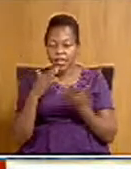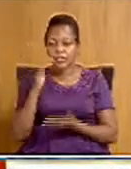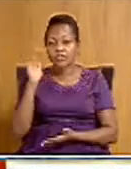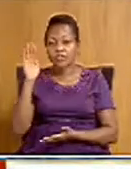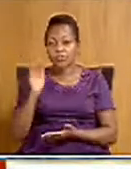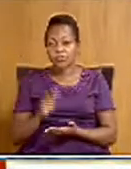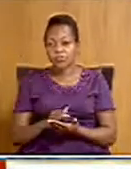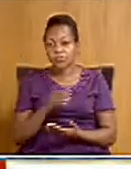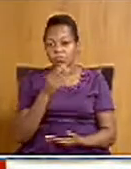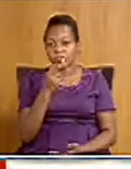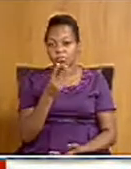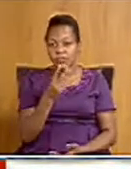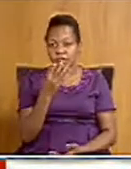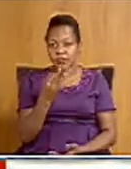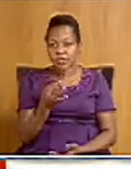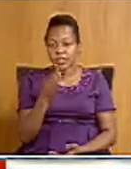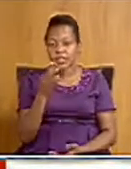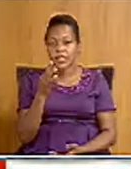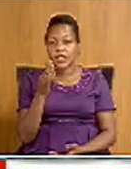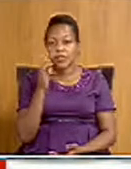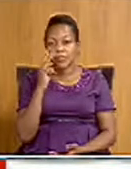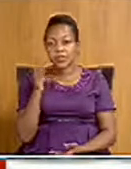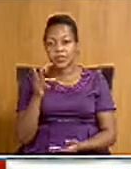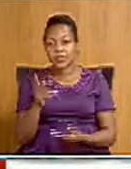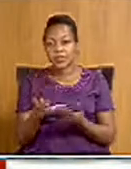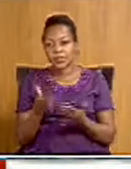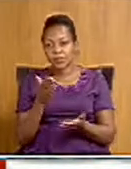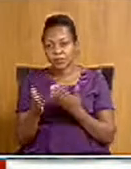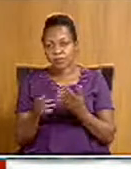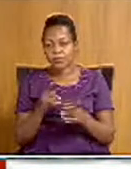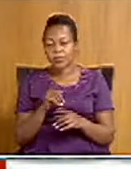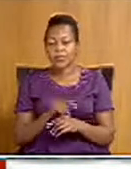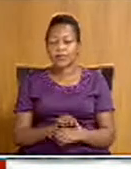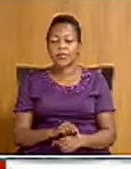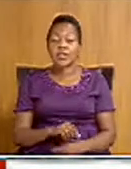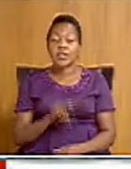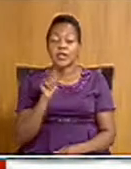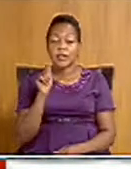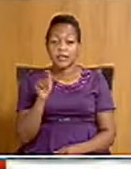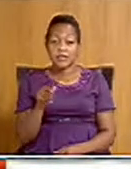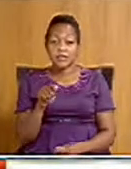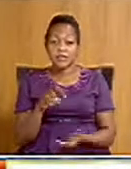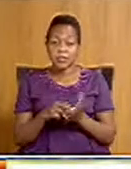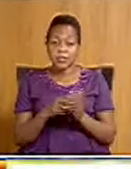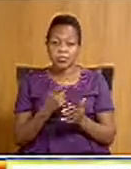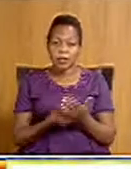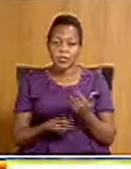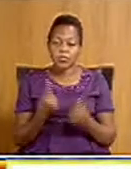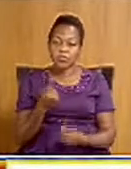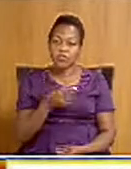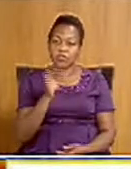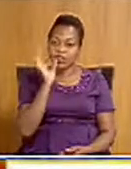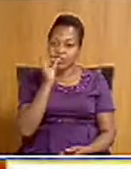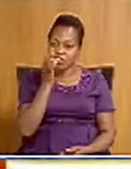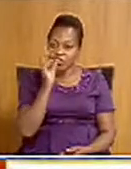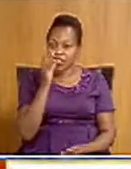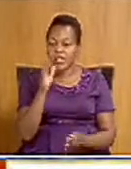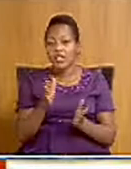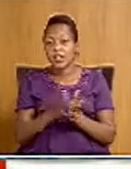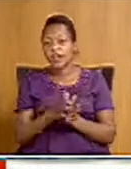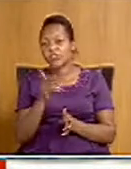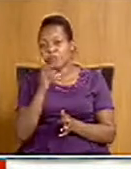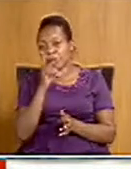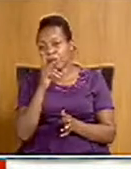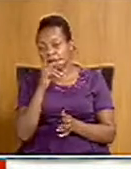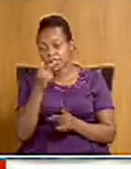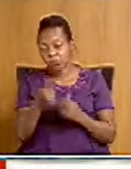1969 to only 3 million kilograms. Hence, it was only coffee and tobacco